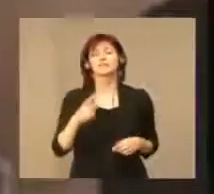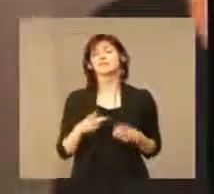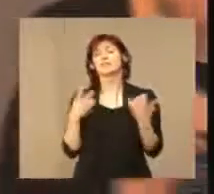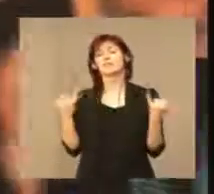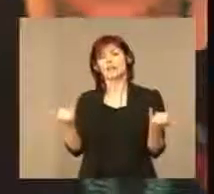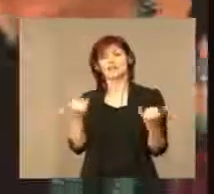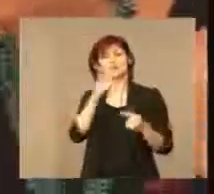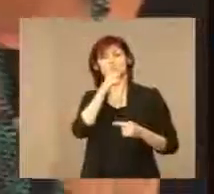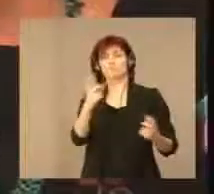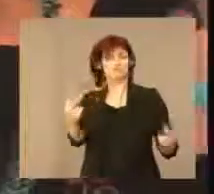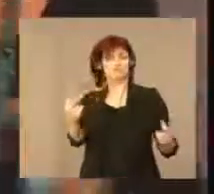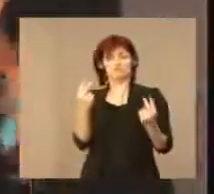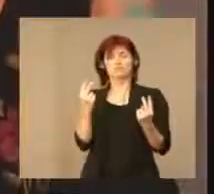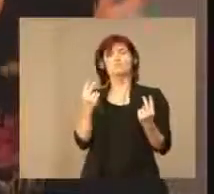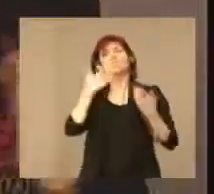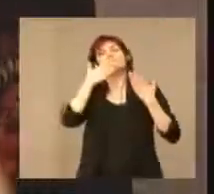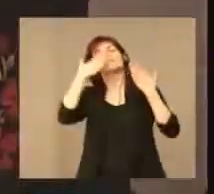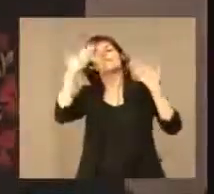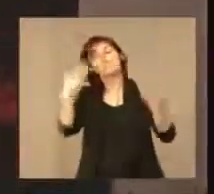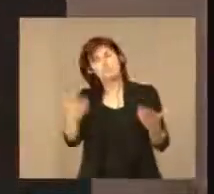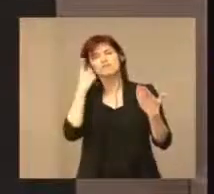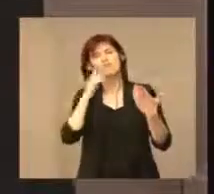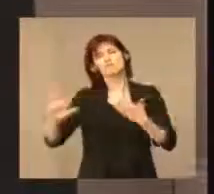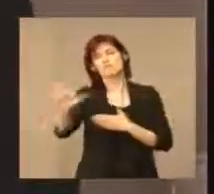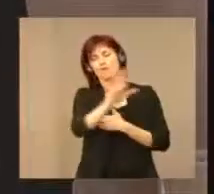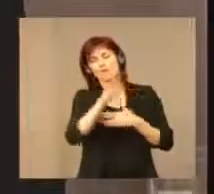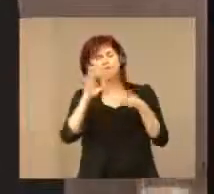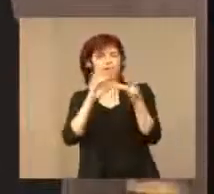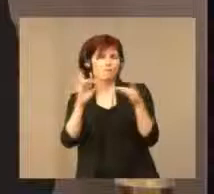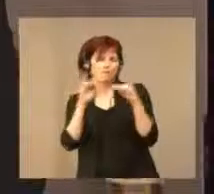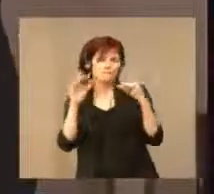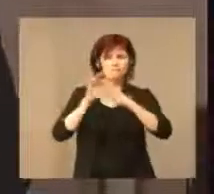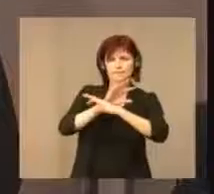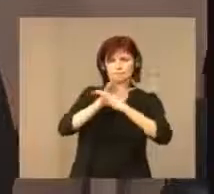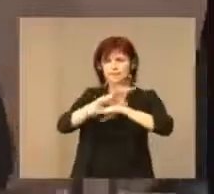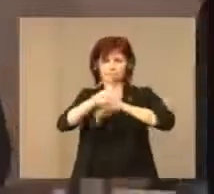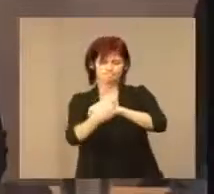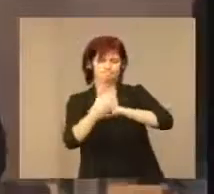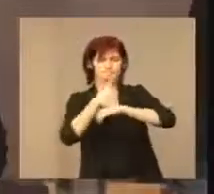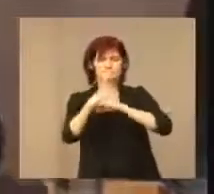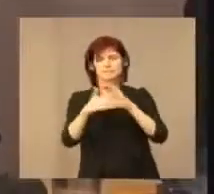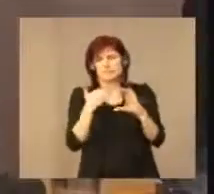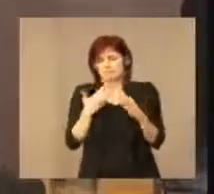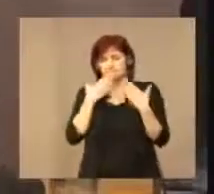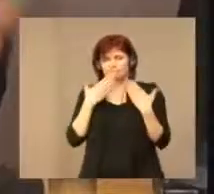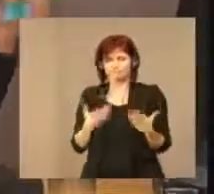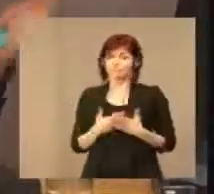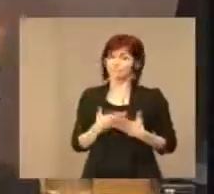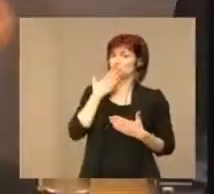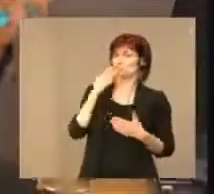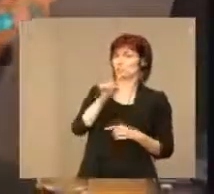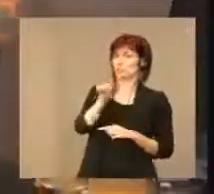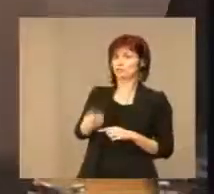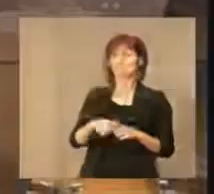our audience, I want to say thank you for sending us some very good questions. Very good questions. Very good questions. I want to thank